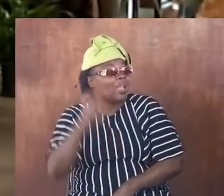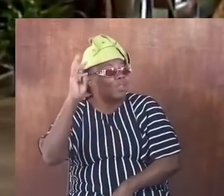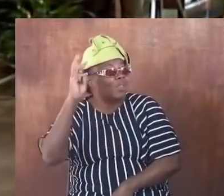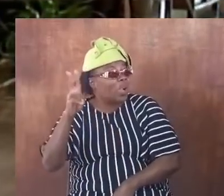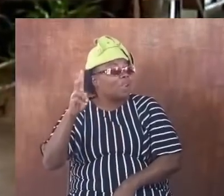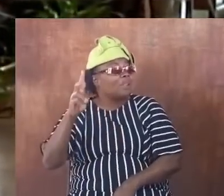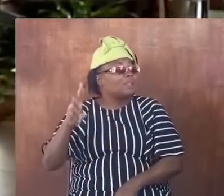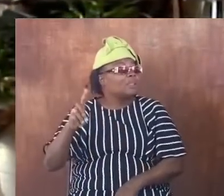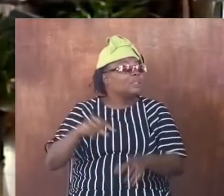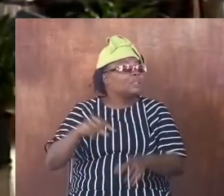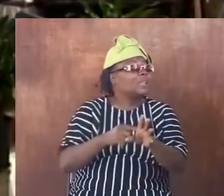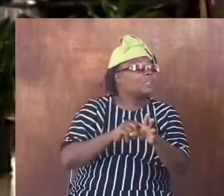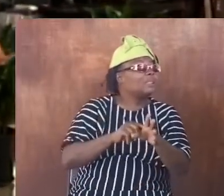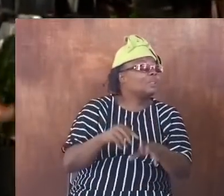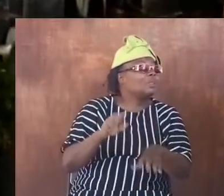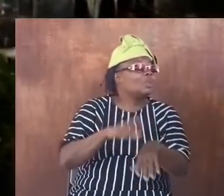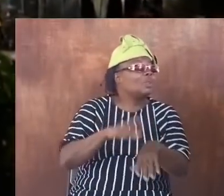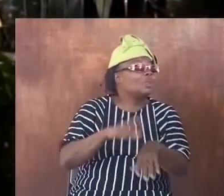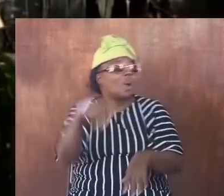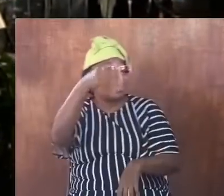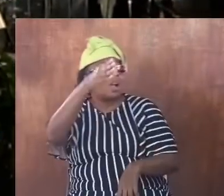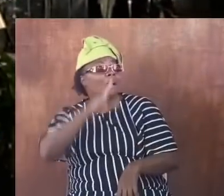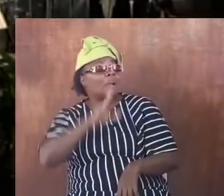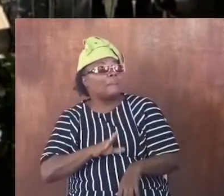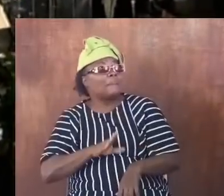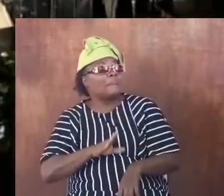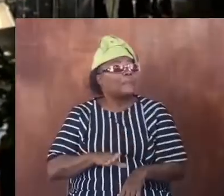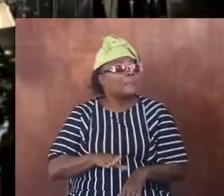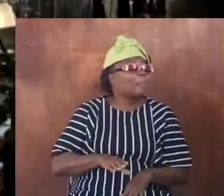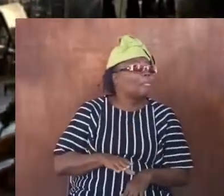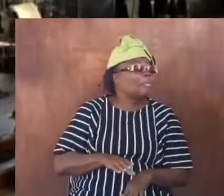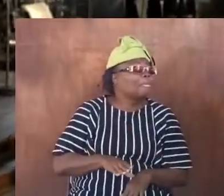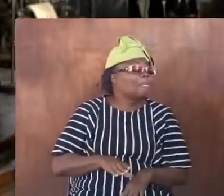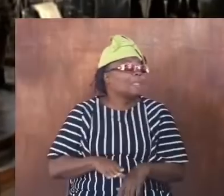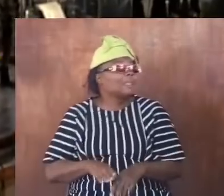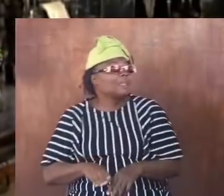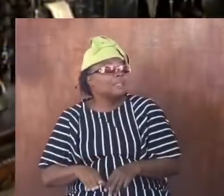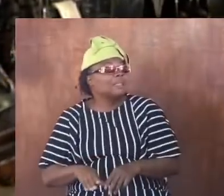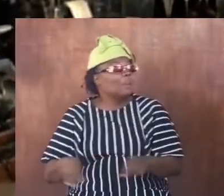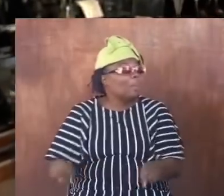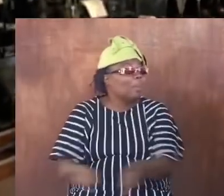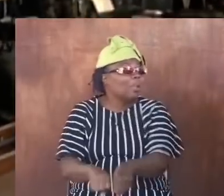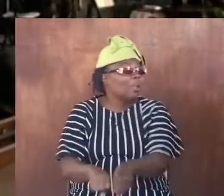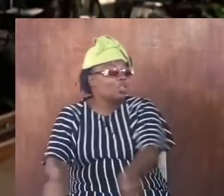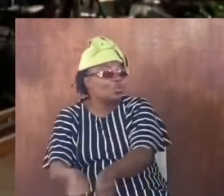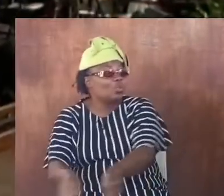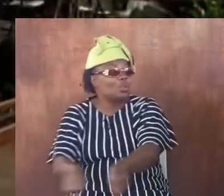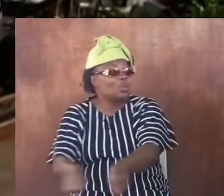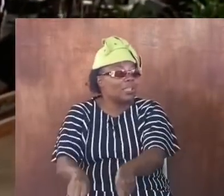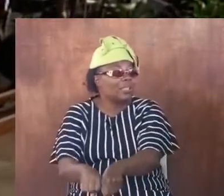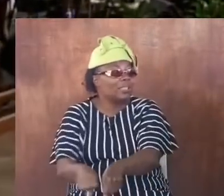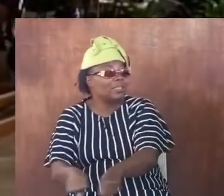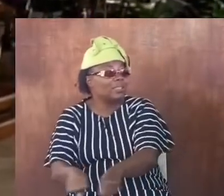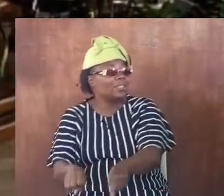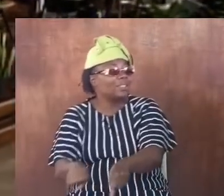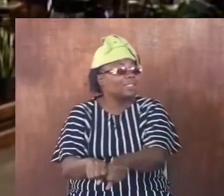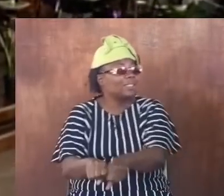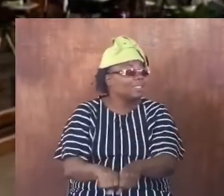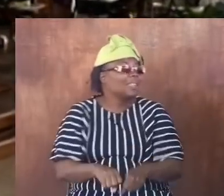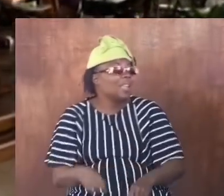I started back to God. Yes, and now I'm on my way